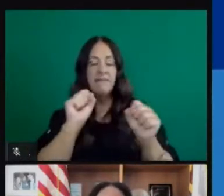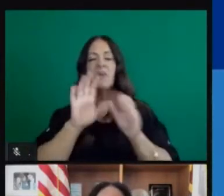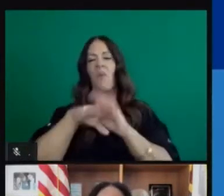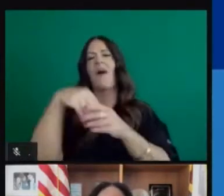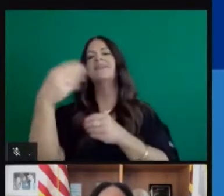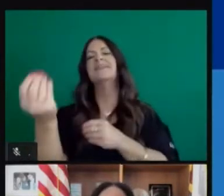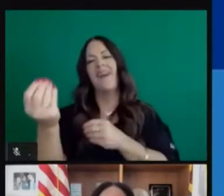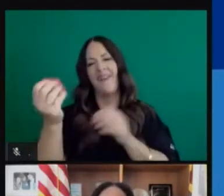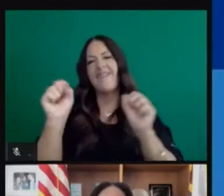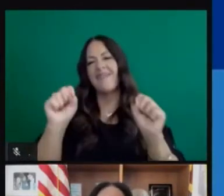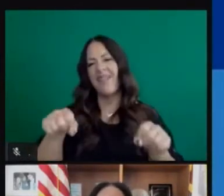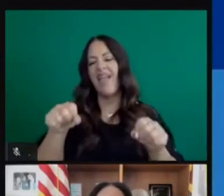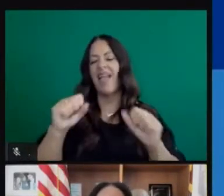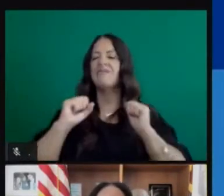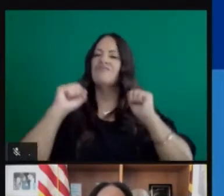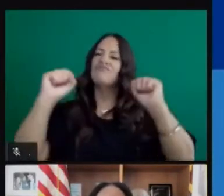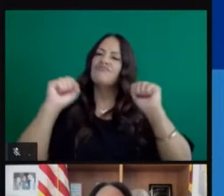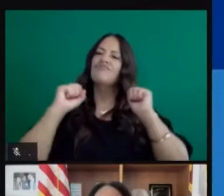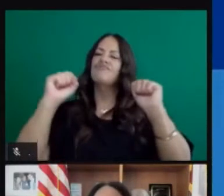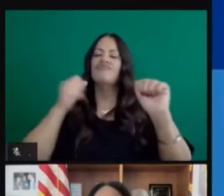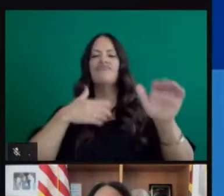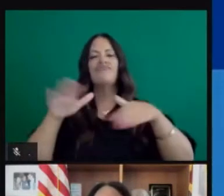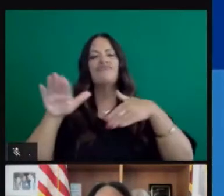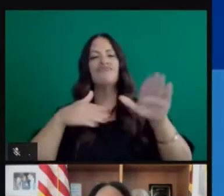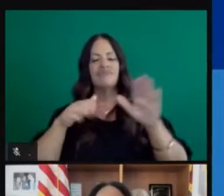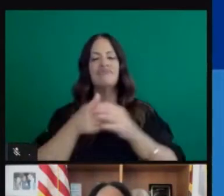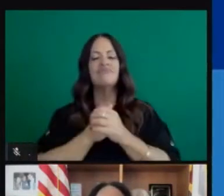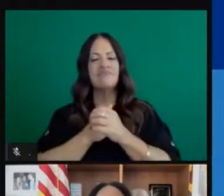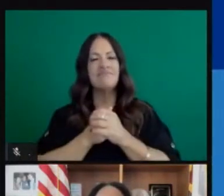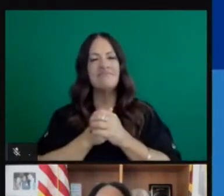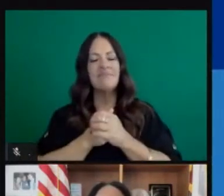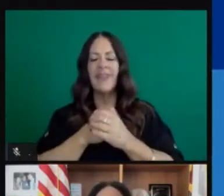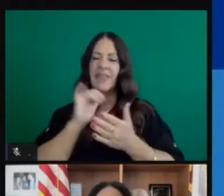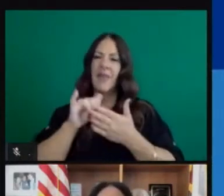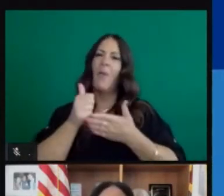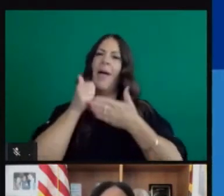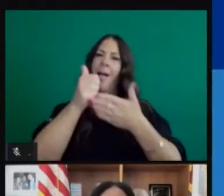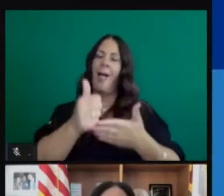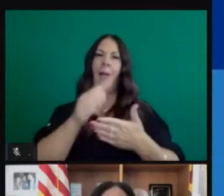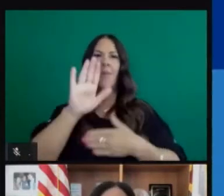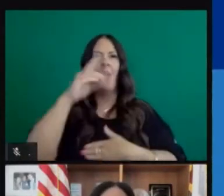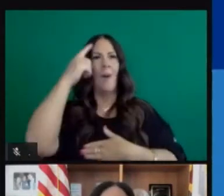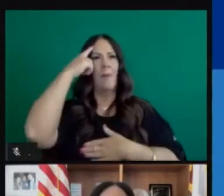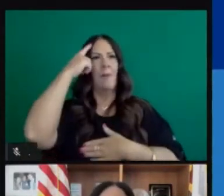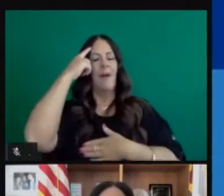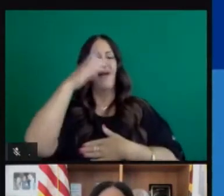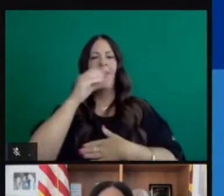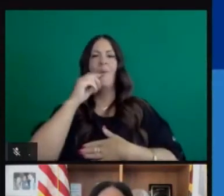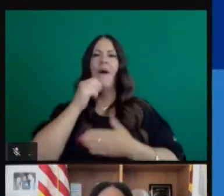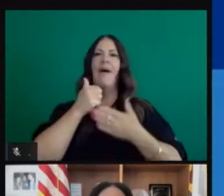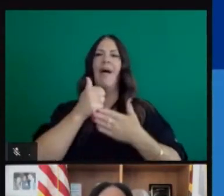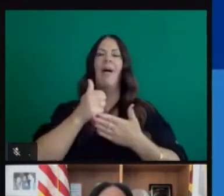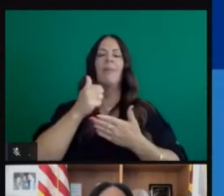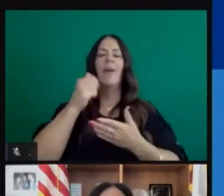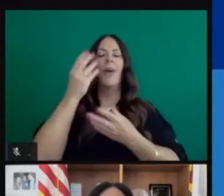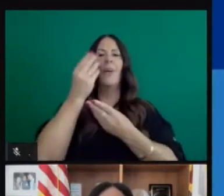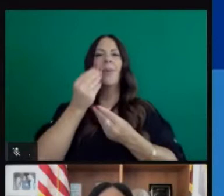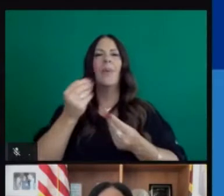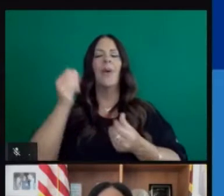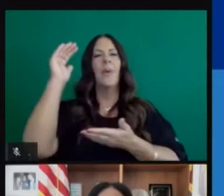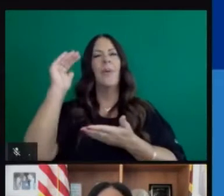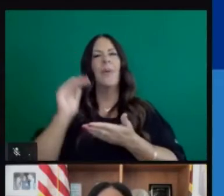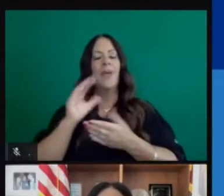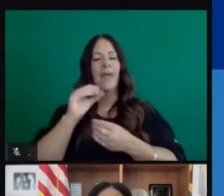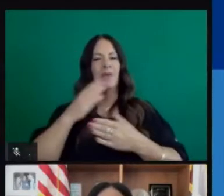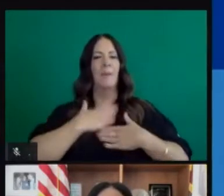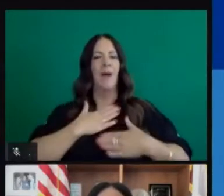hormones and help us feel not only mentally, but also physically better. Next slide,